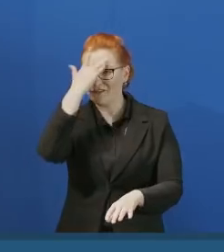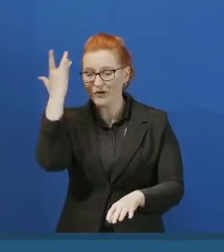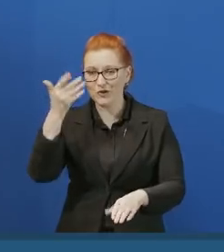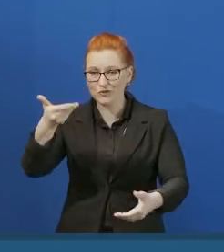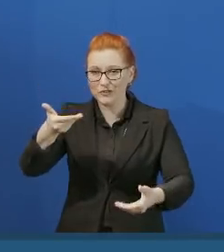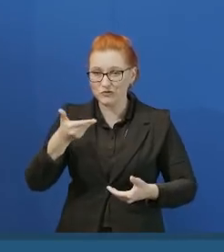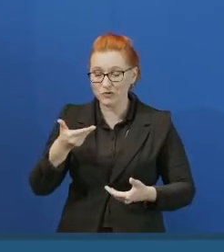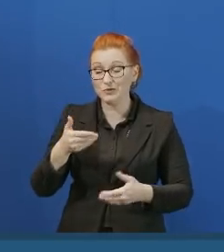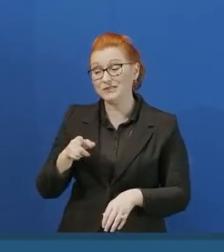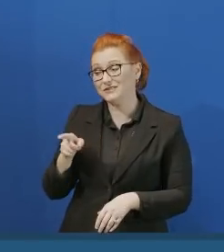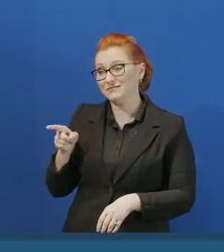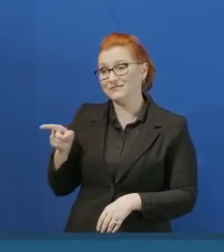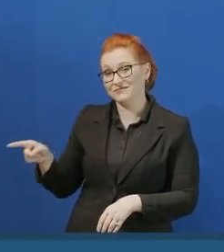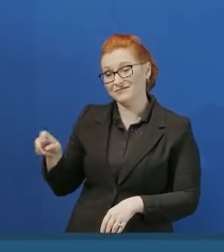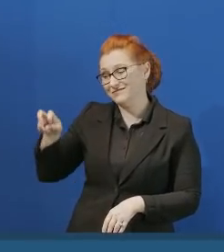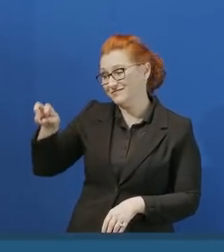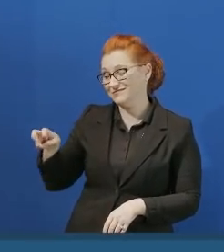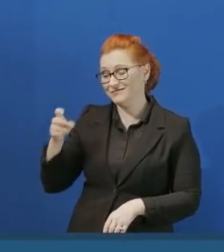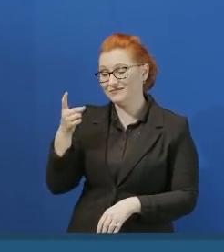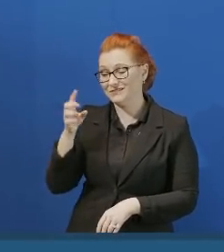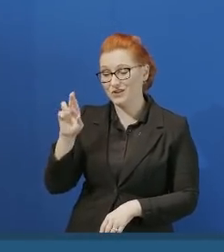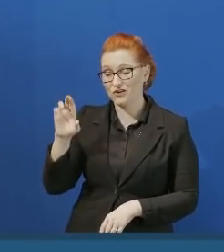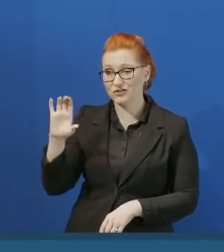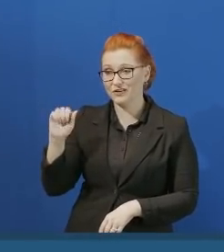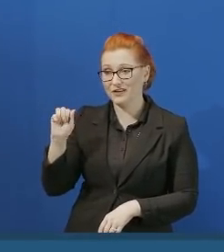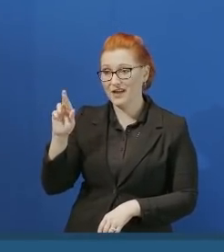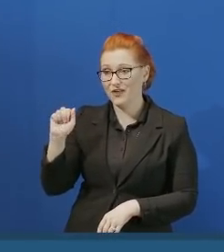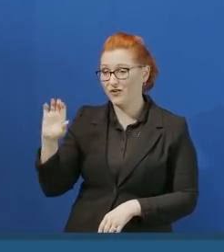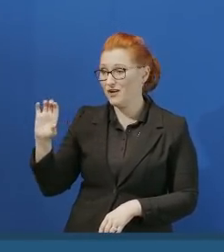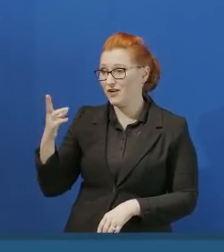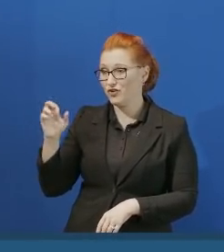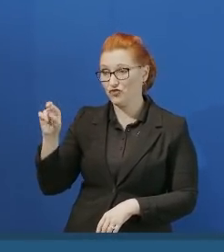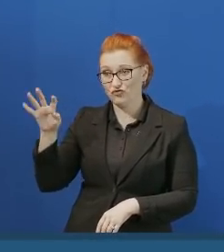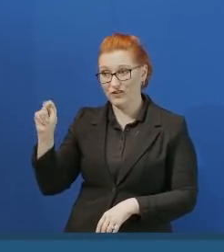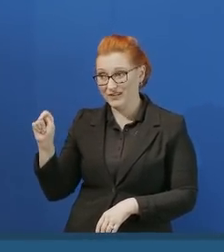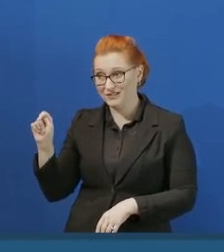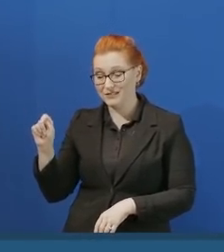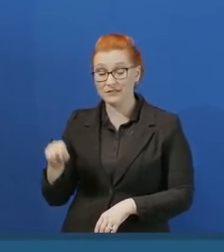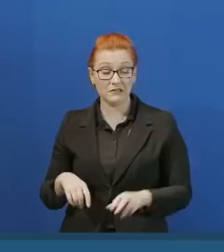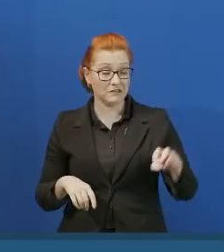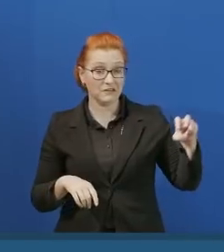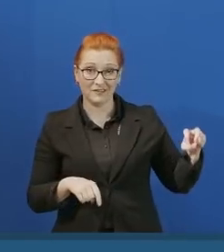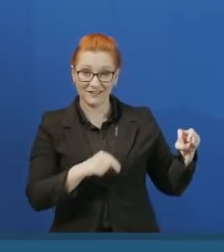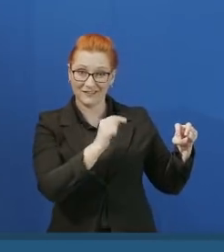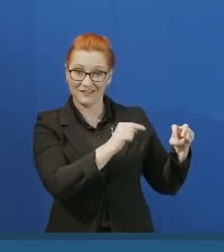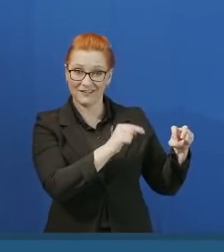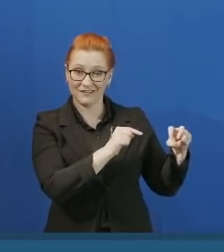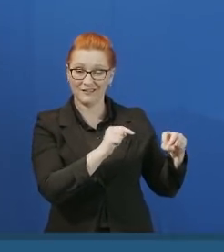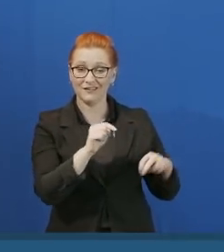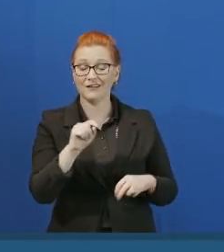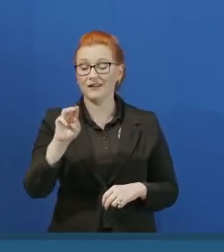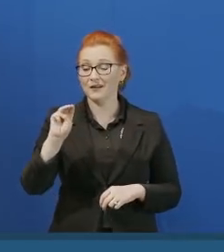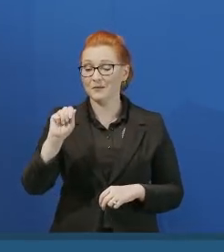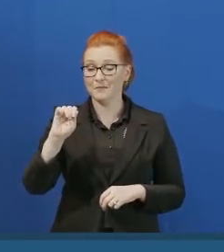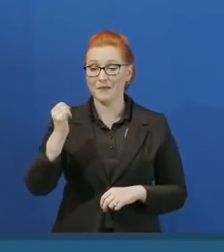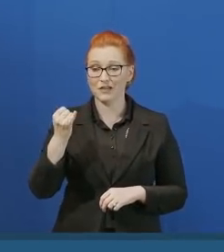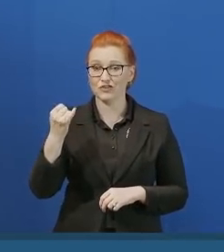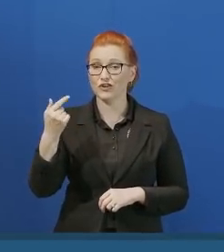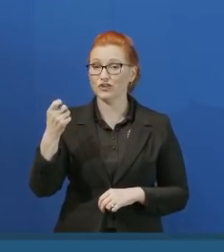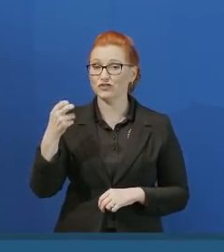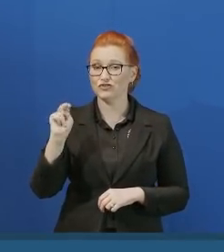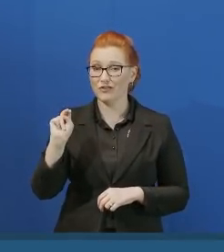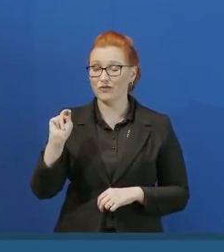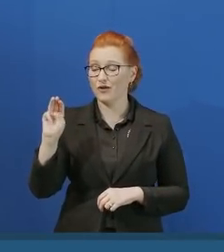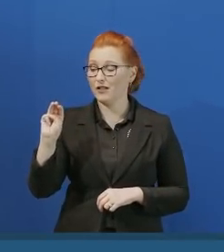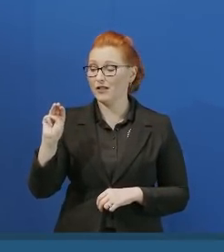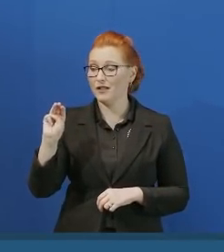is Dr. Kara Christ, who leads the Department of Health Services. To my left is Major General Mick McGuire, who's standing up